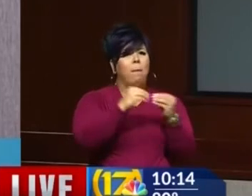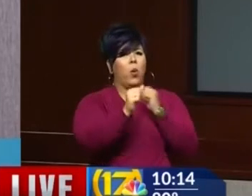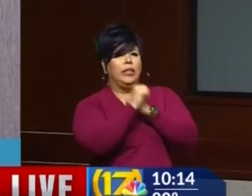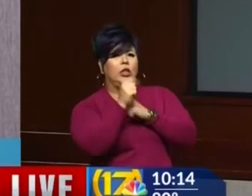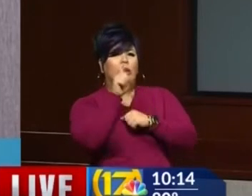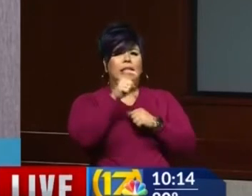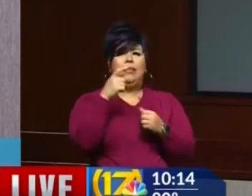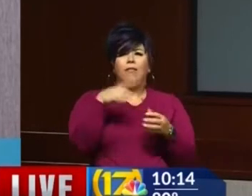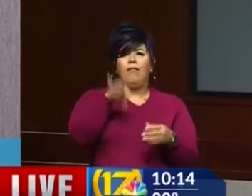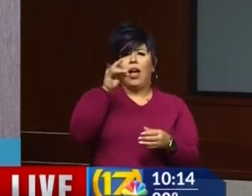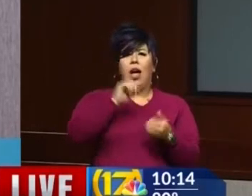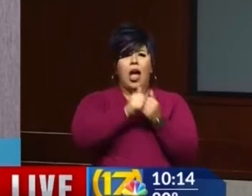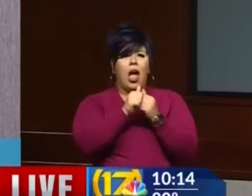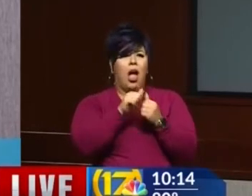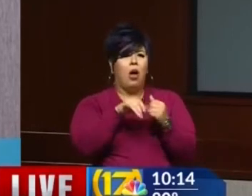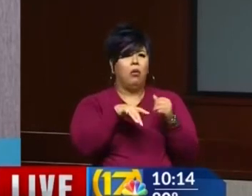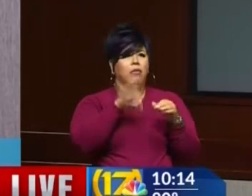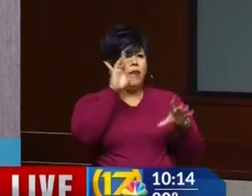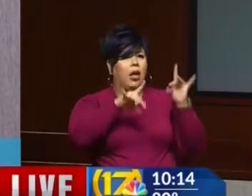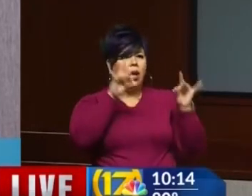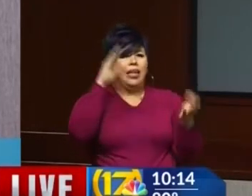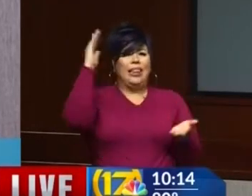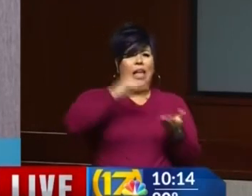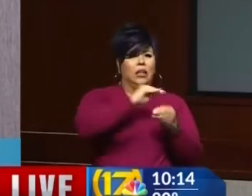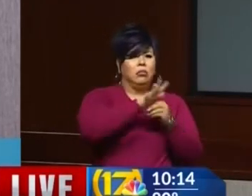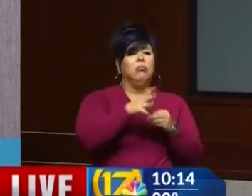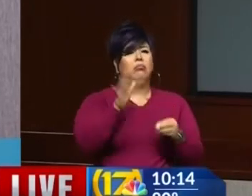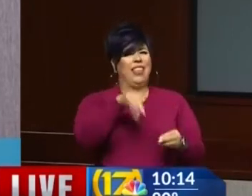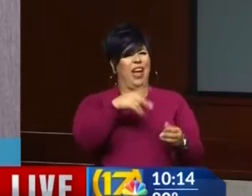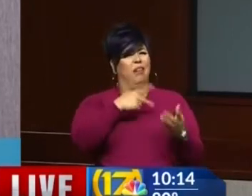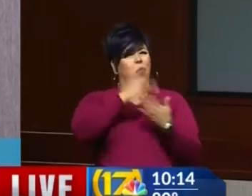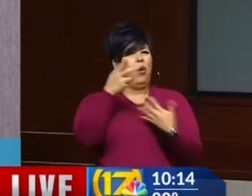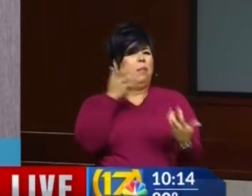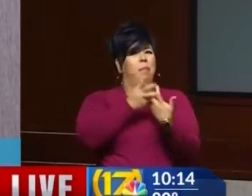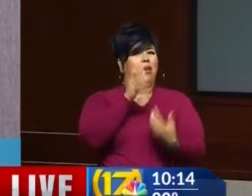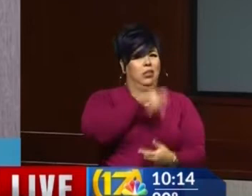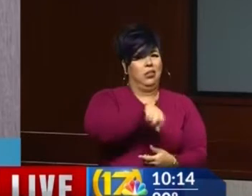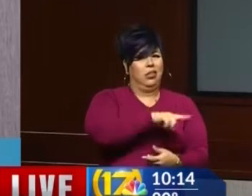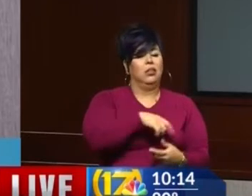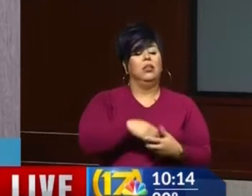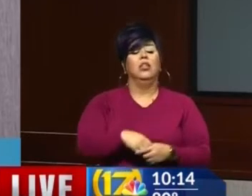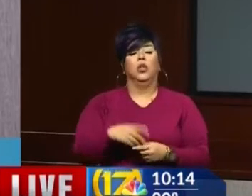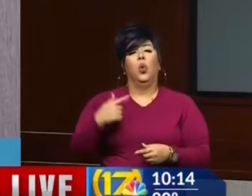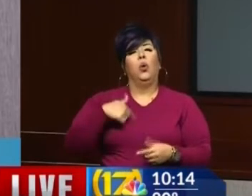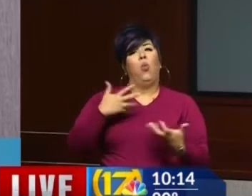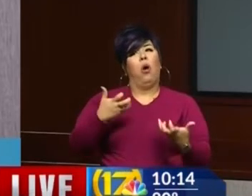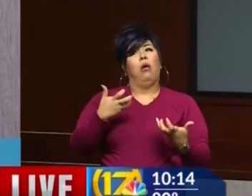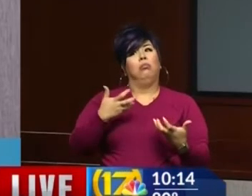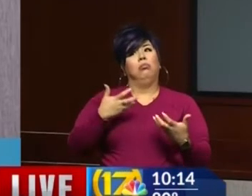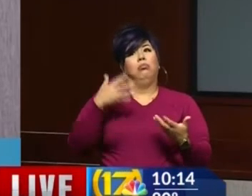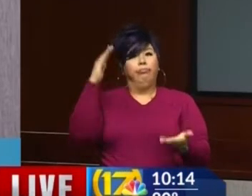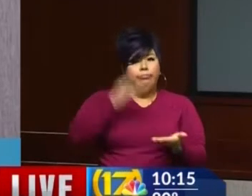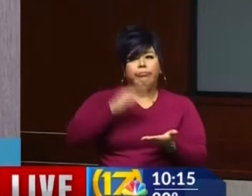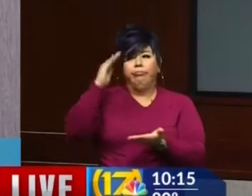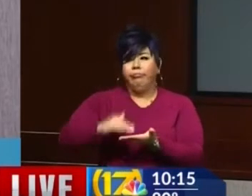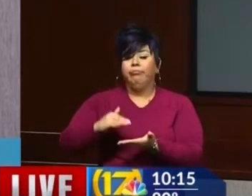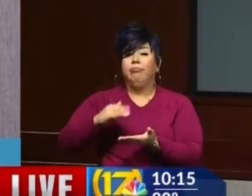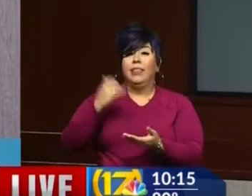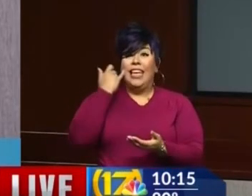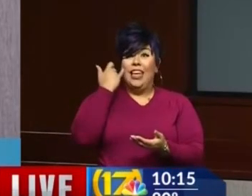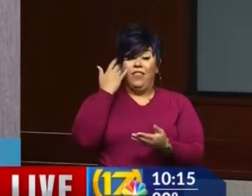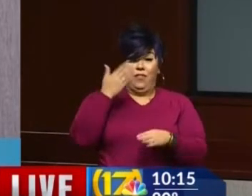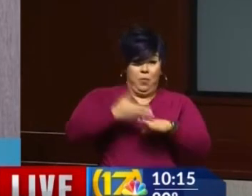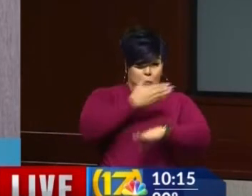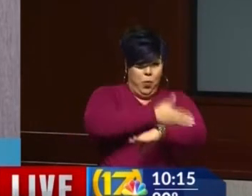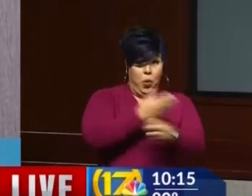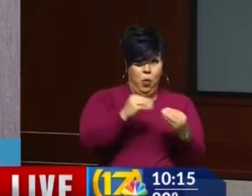transmission, reduce overall testing positivity rates, and allow the county to move more quickly to